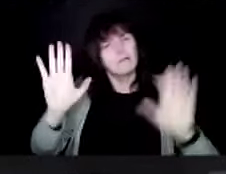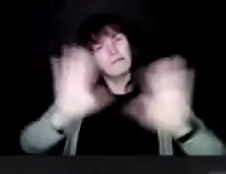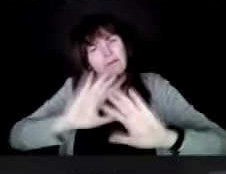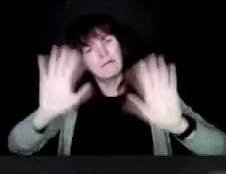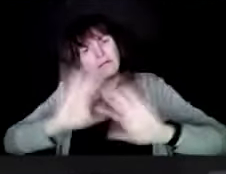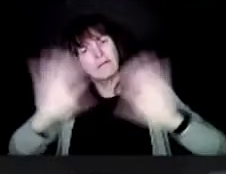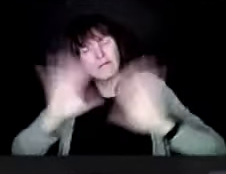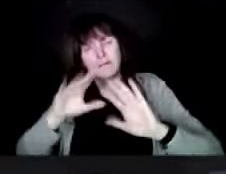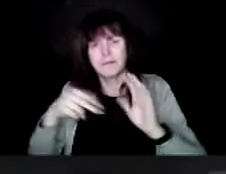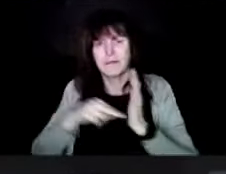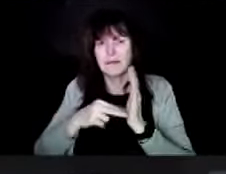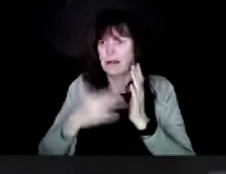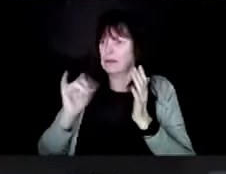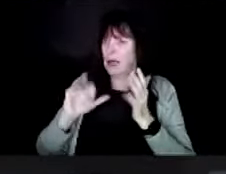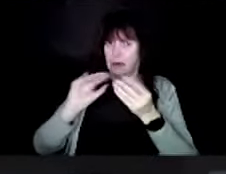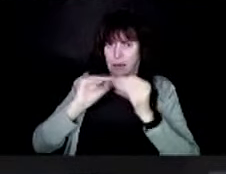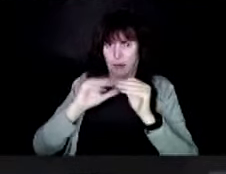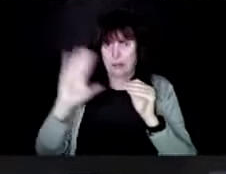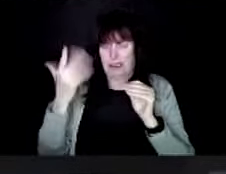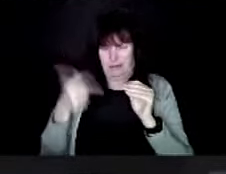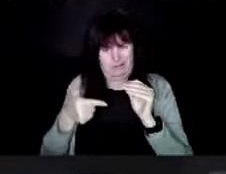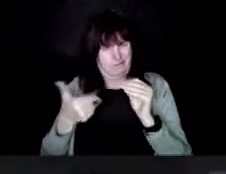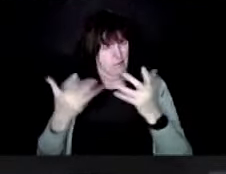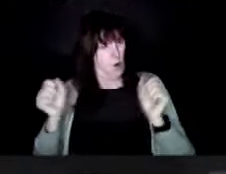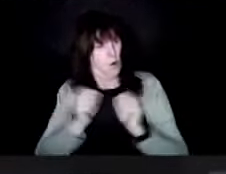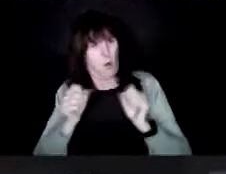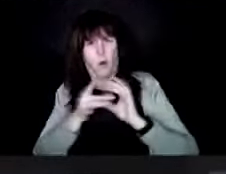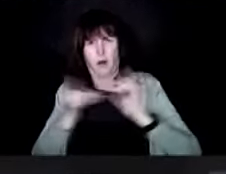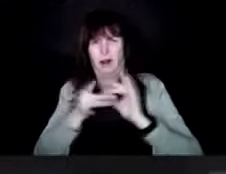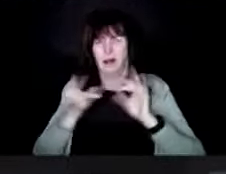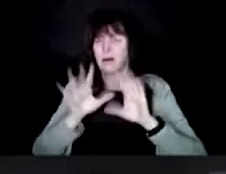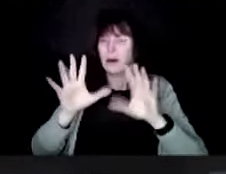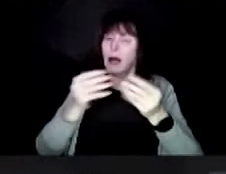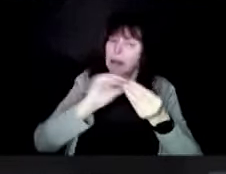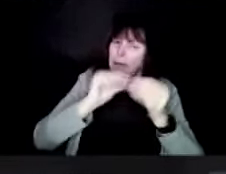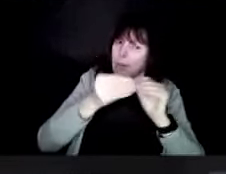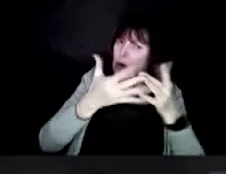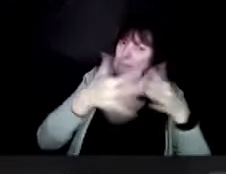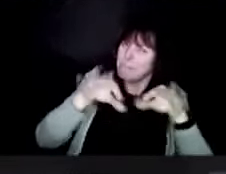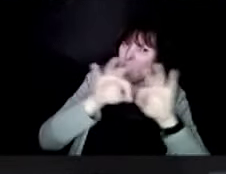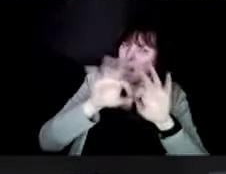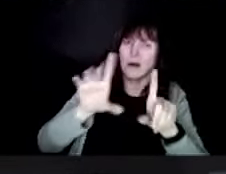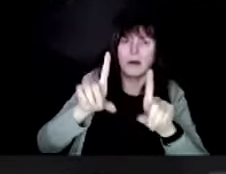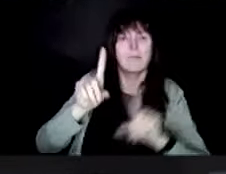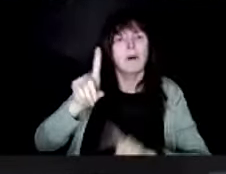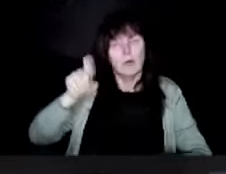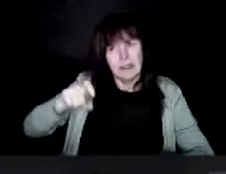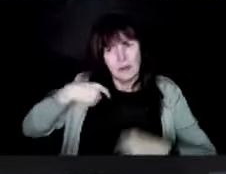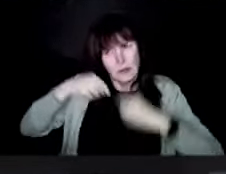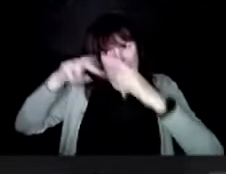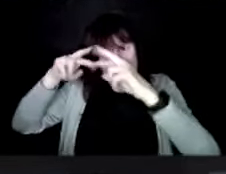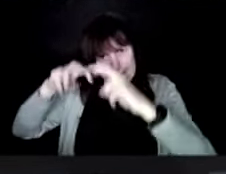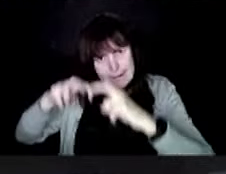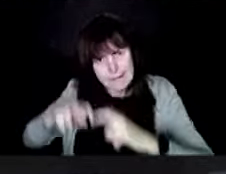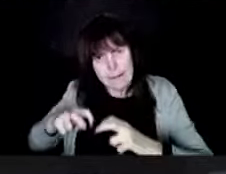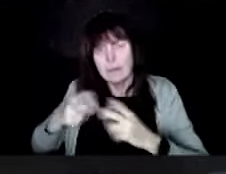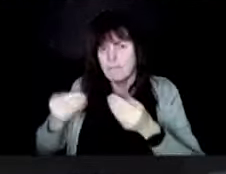significant, and we're trying to get further, better data to understand as well. Now that we know